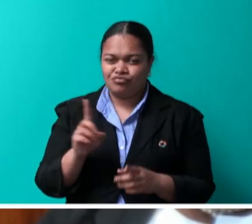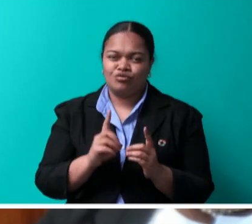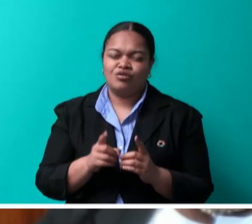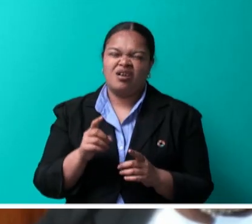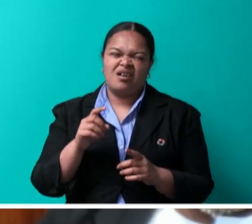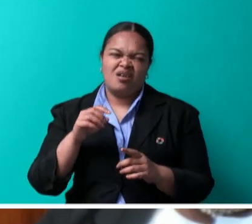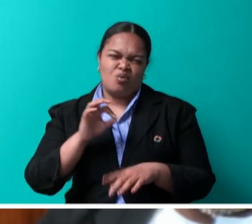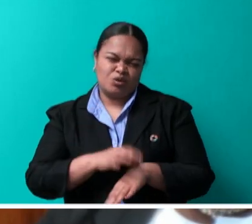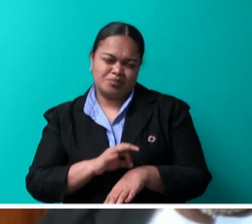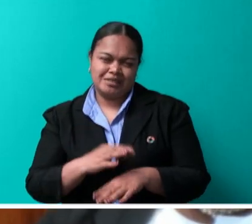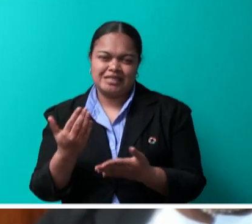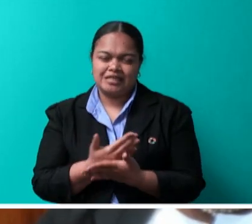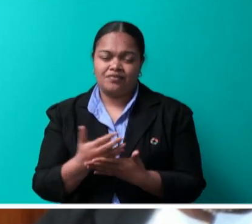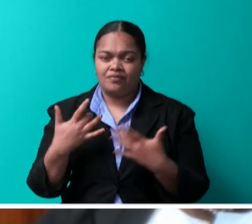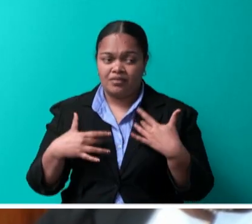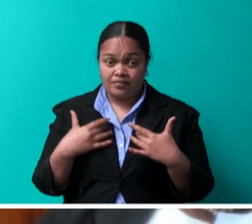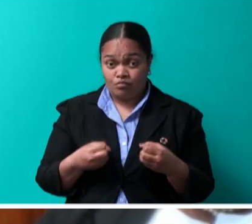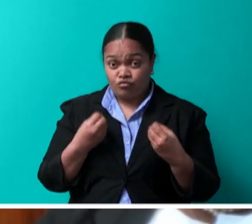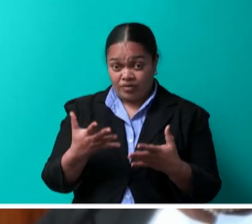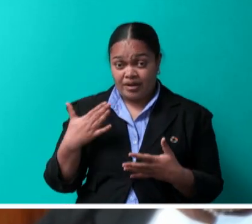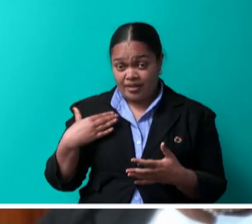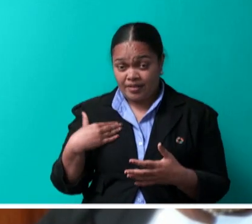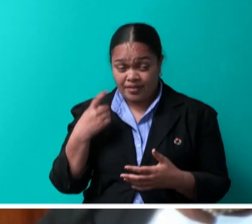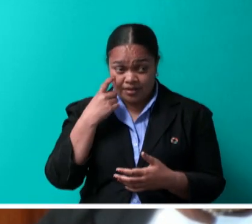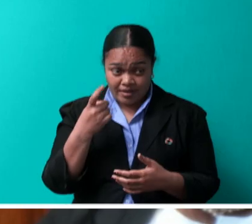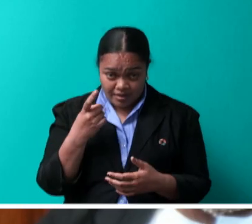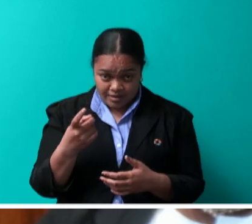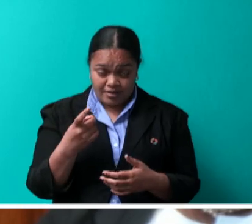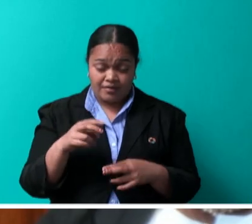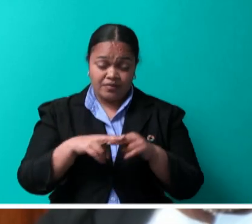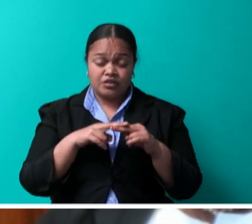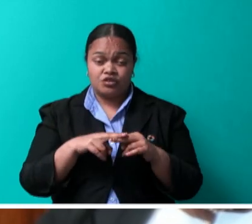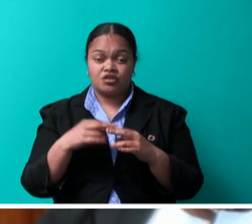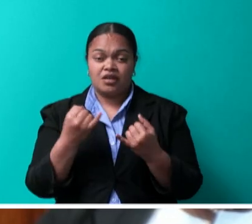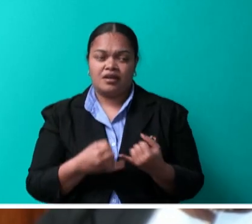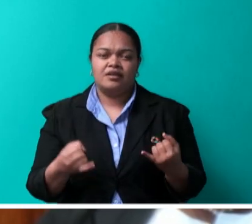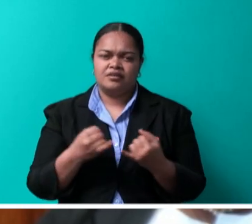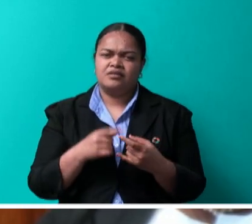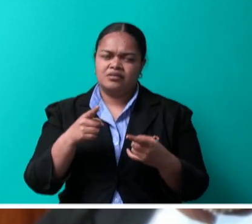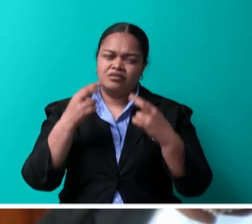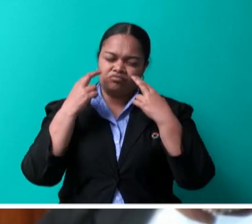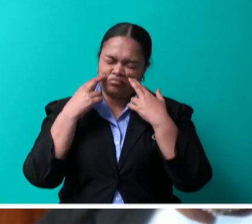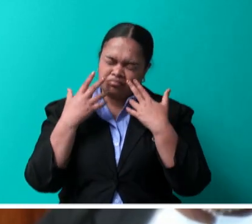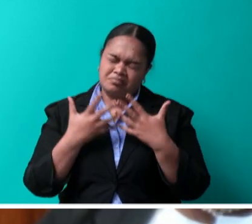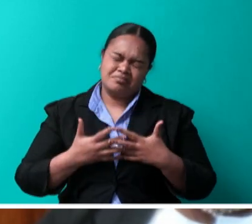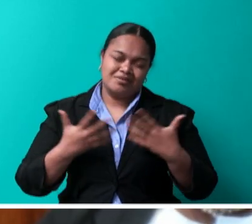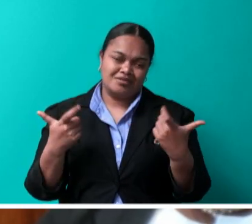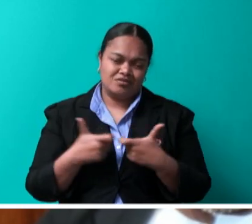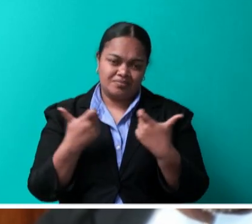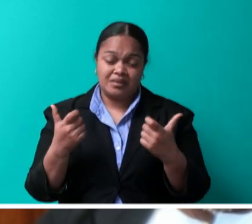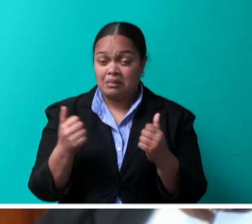day. Providing health care across Fiji Islands presents unique challenges.